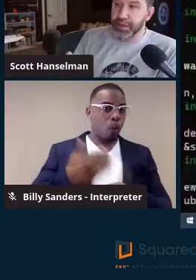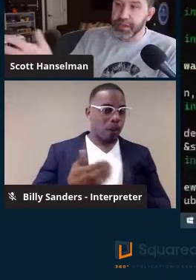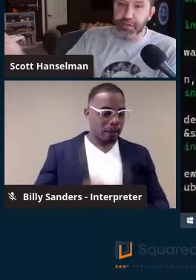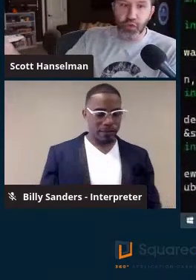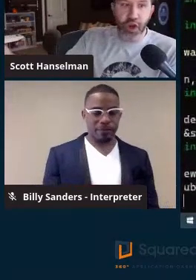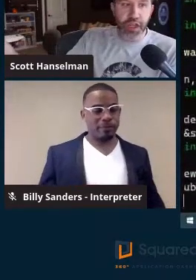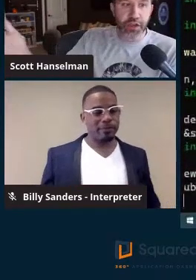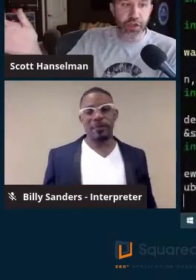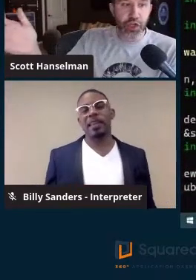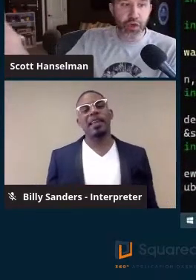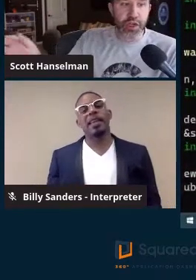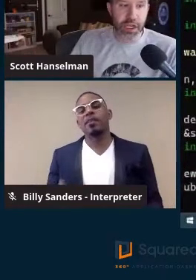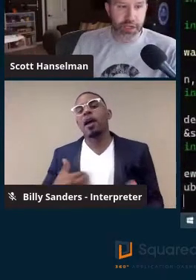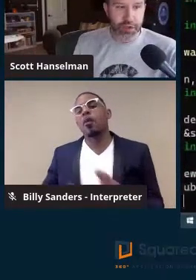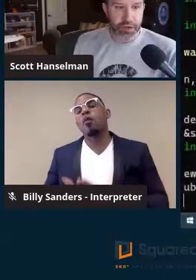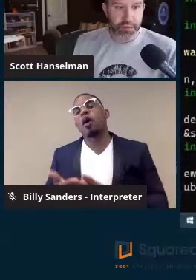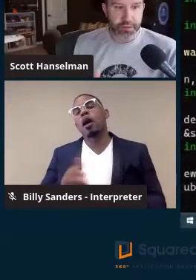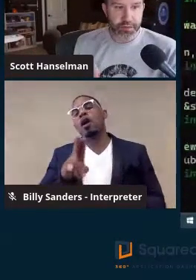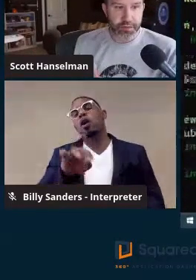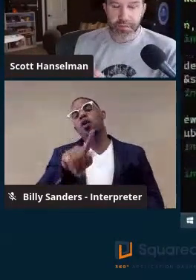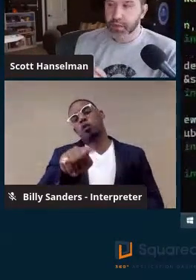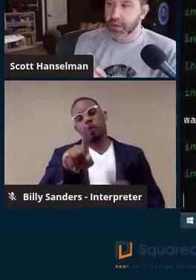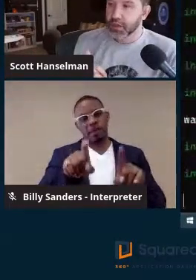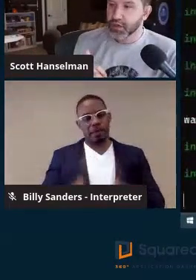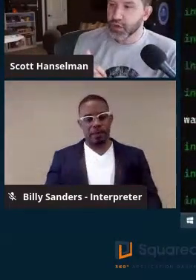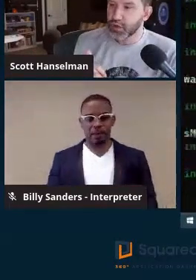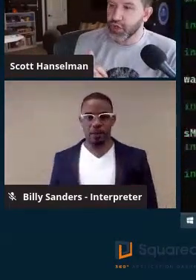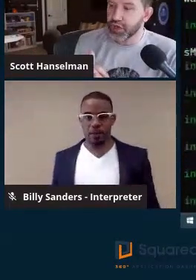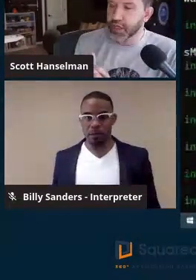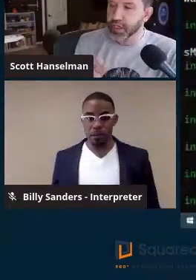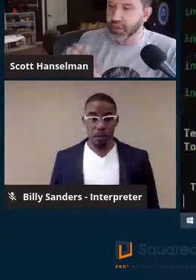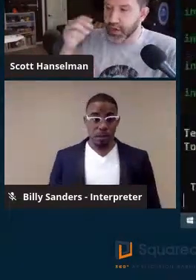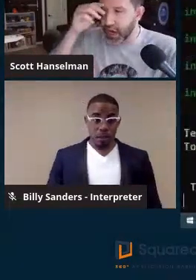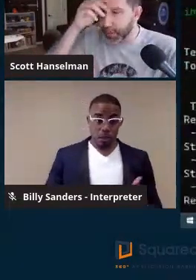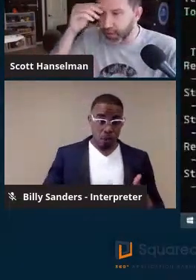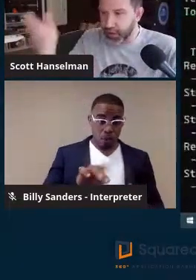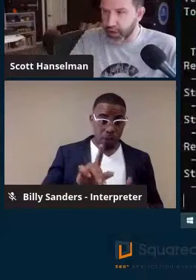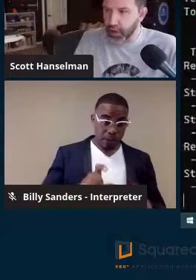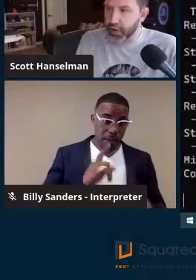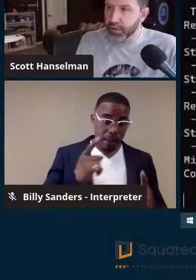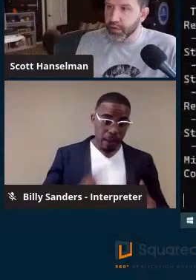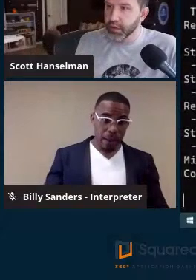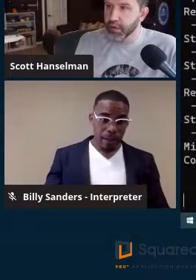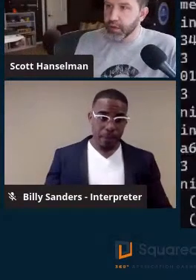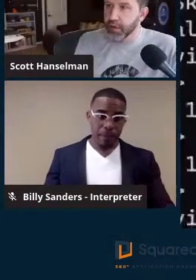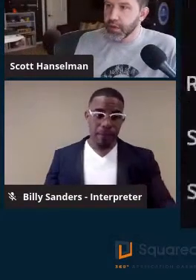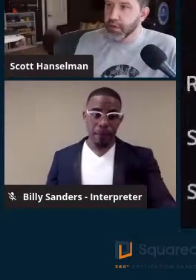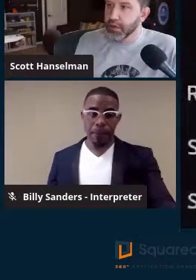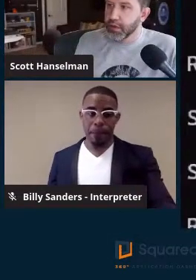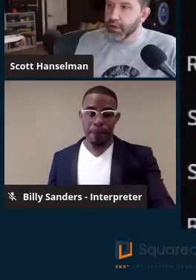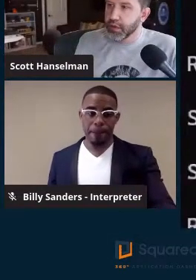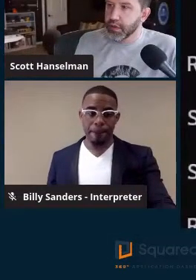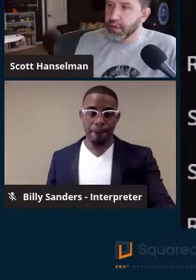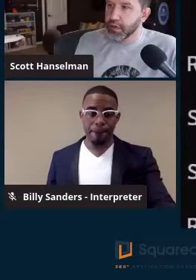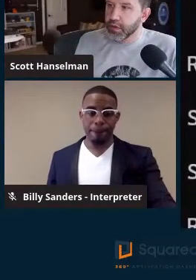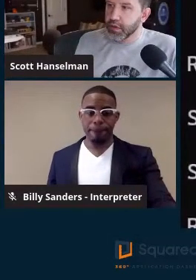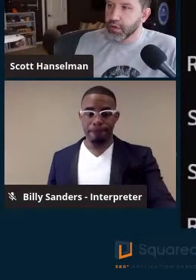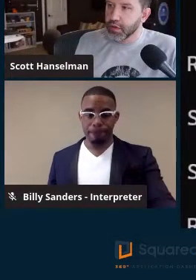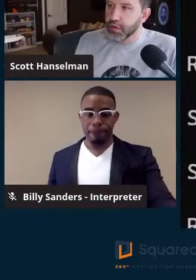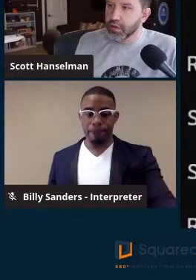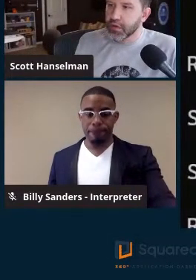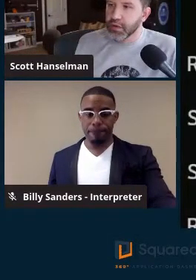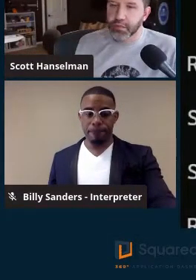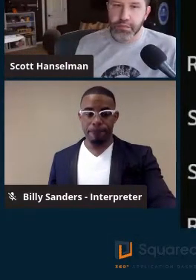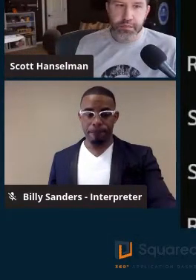And I'm even running unit tests. So those unit tests are happening. There you go. So